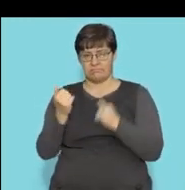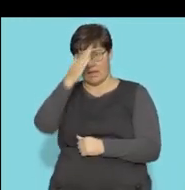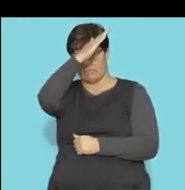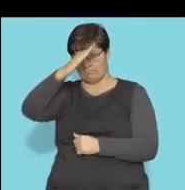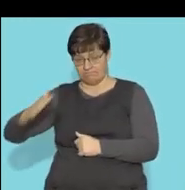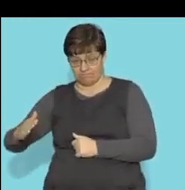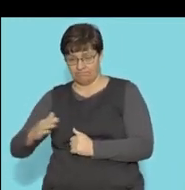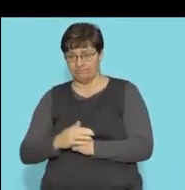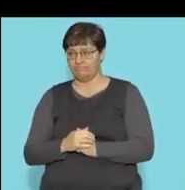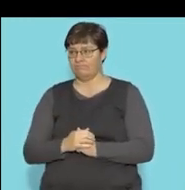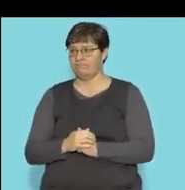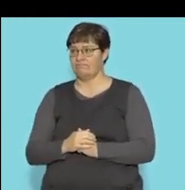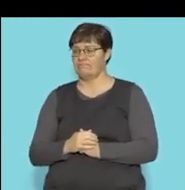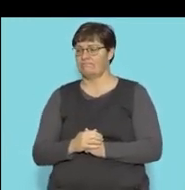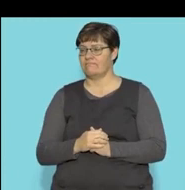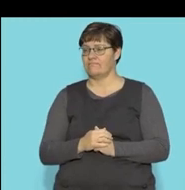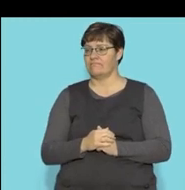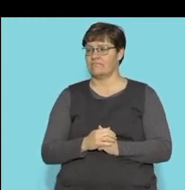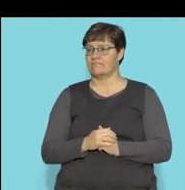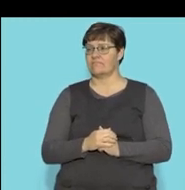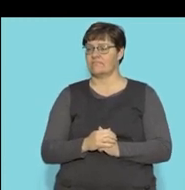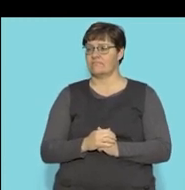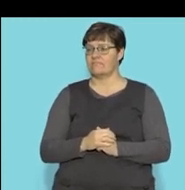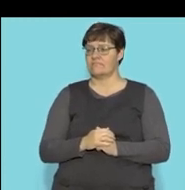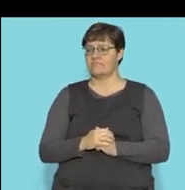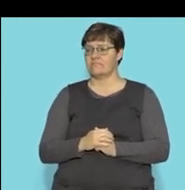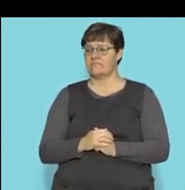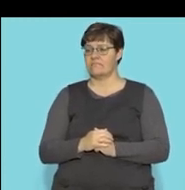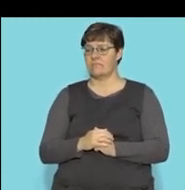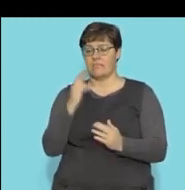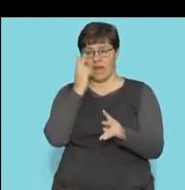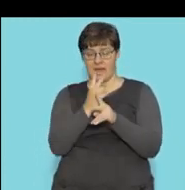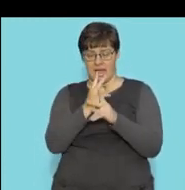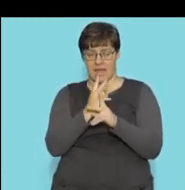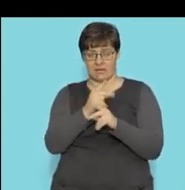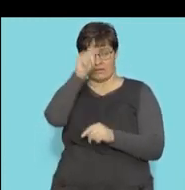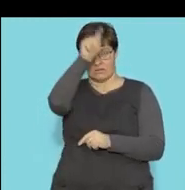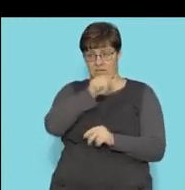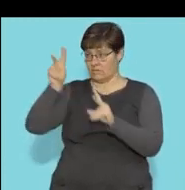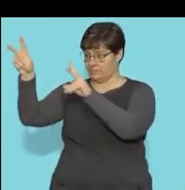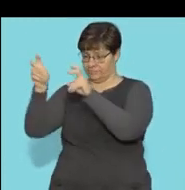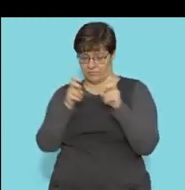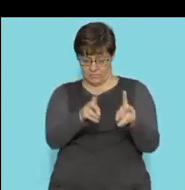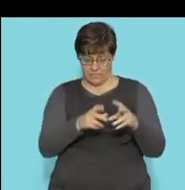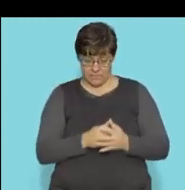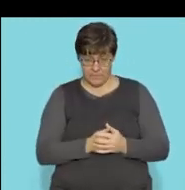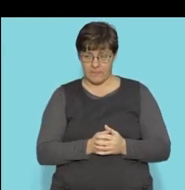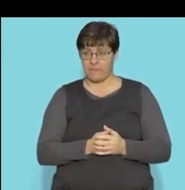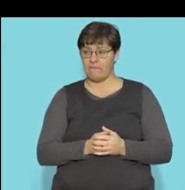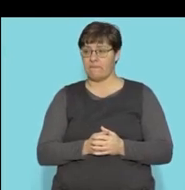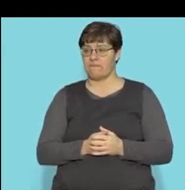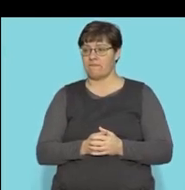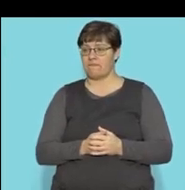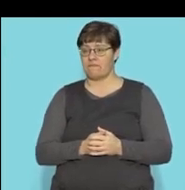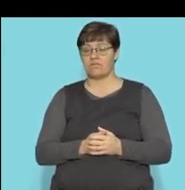calculate my slant height. So if I redraw that triangle, we know that